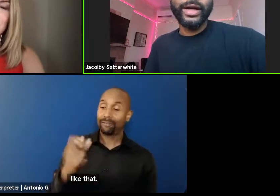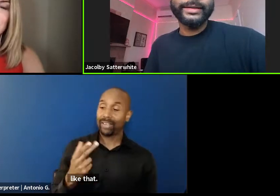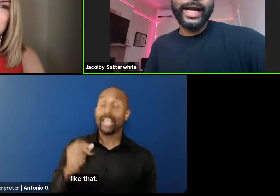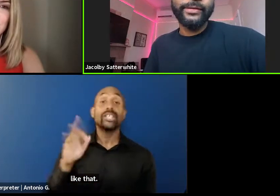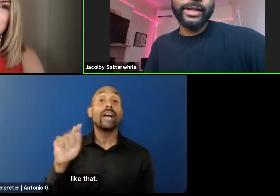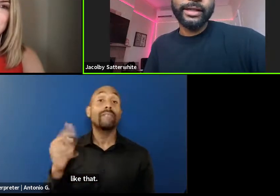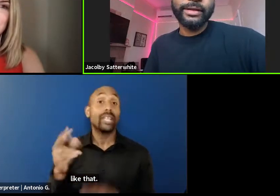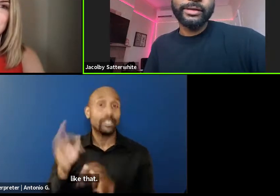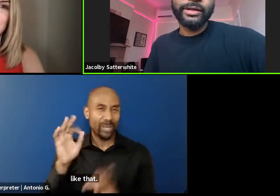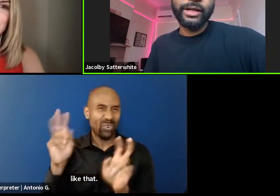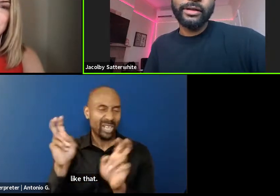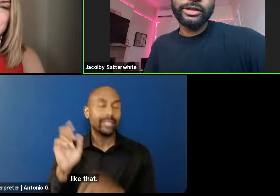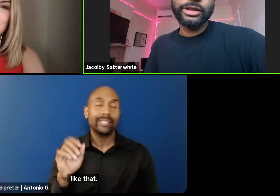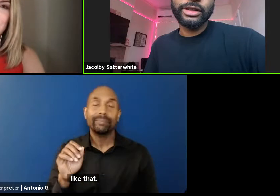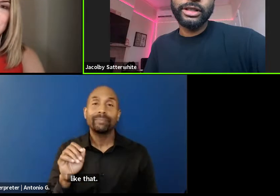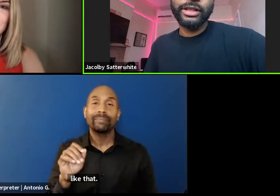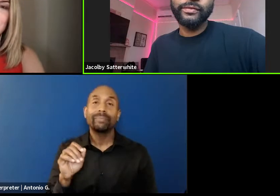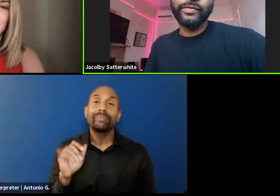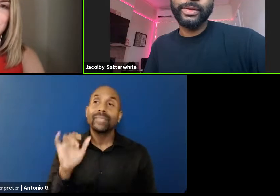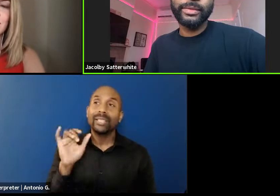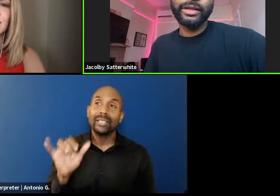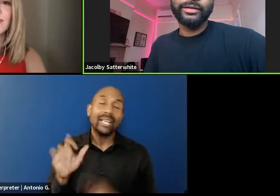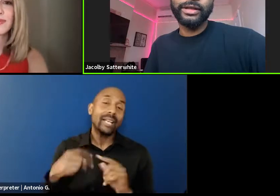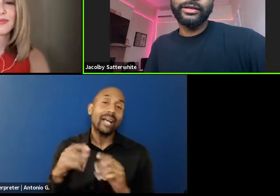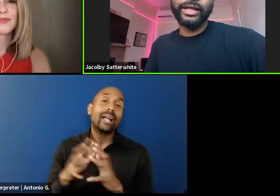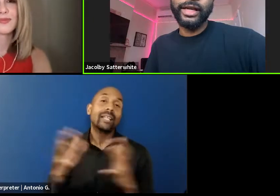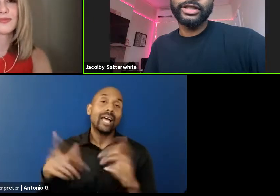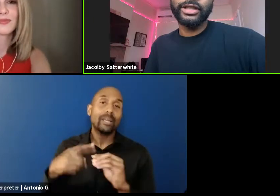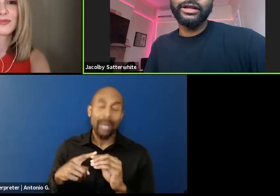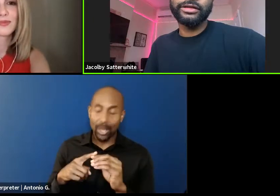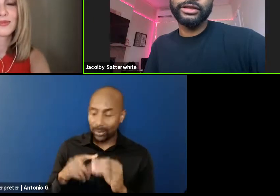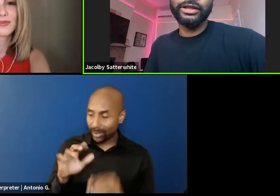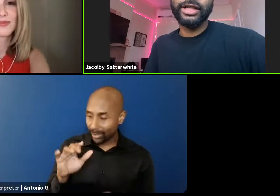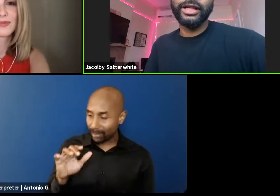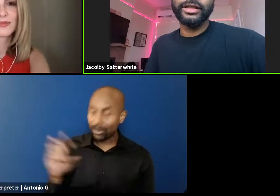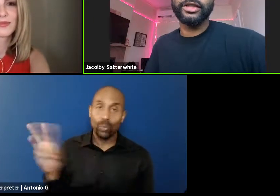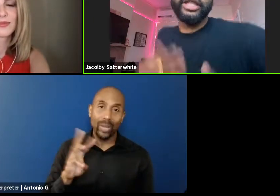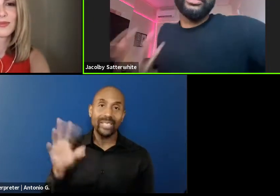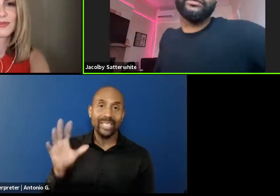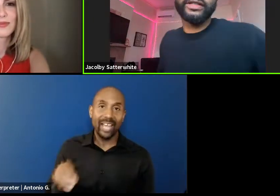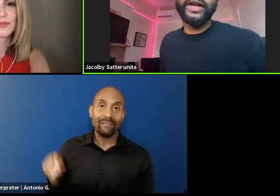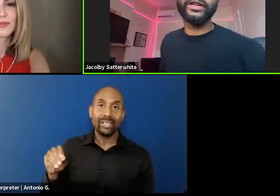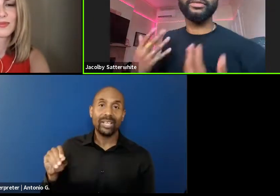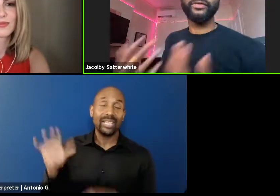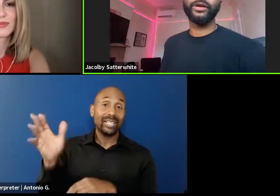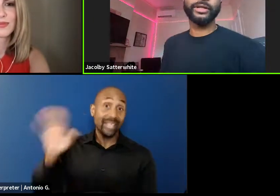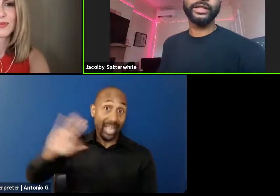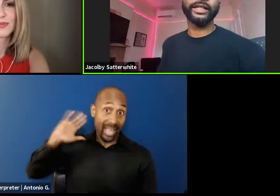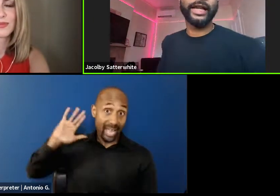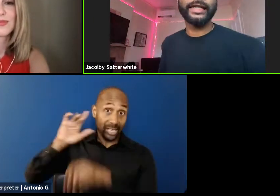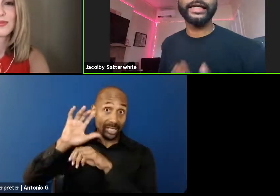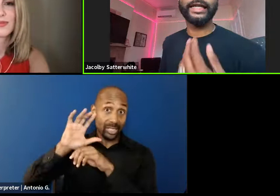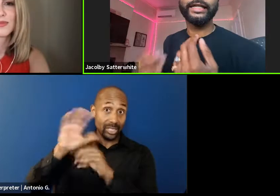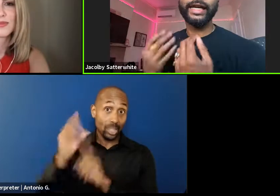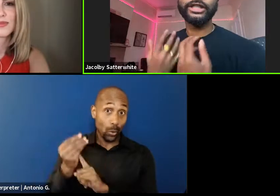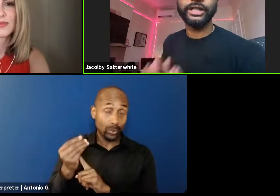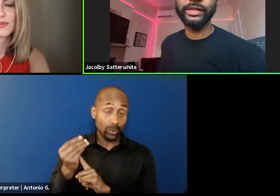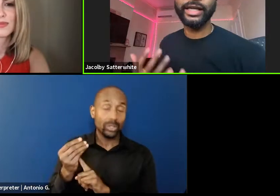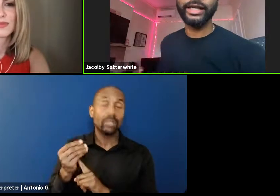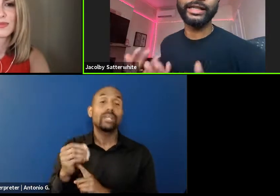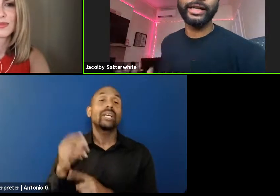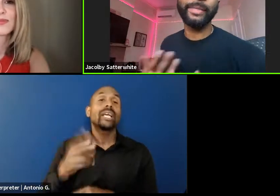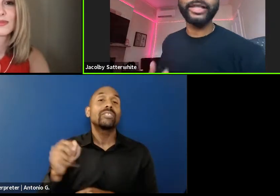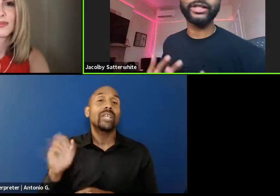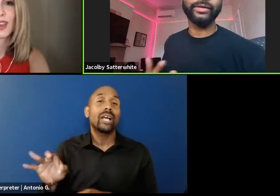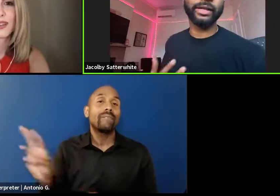you know, West African culture and from, you know, like ancient culture and like the history of West African performance, like